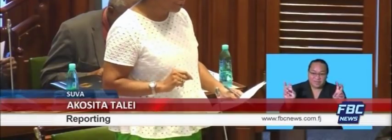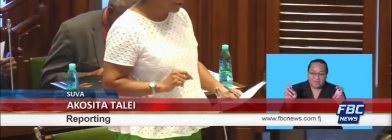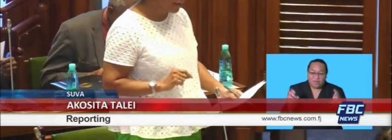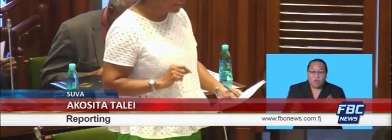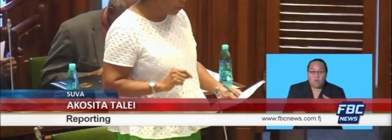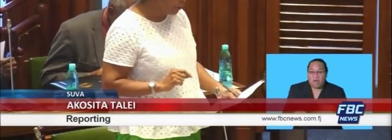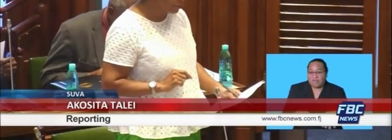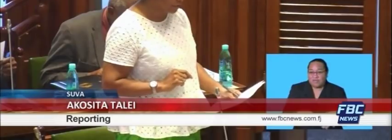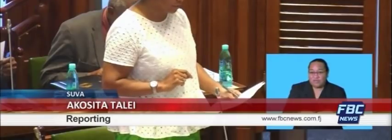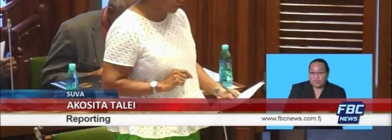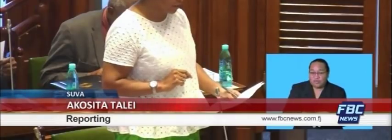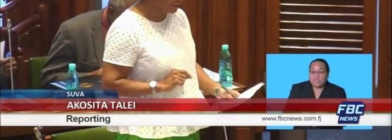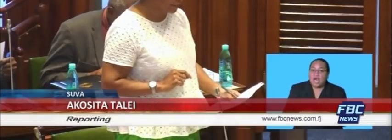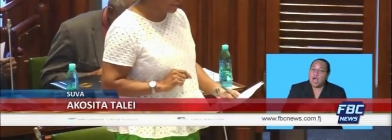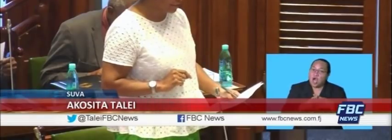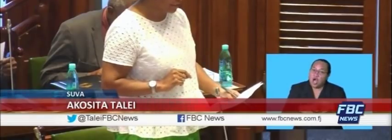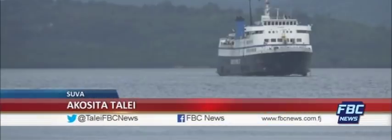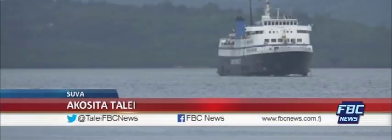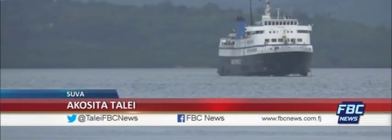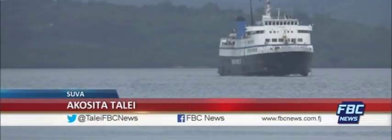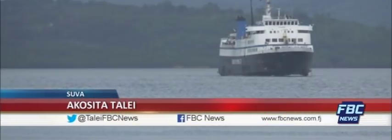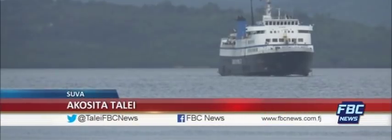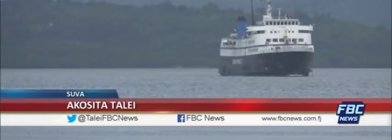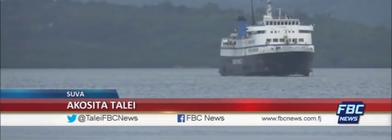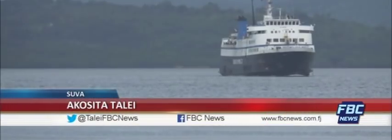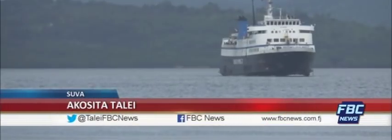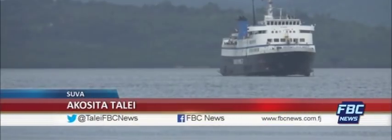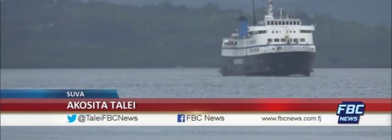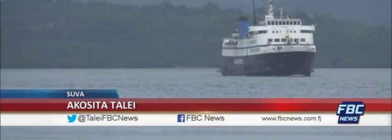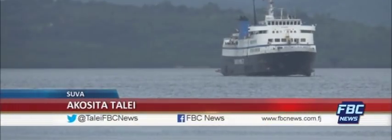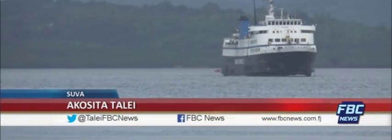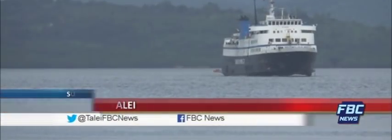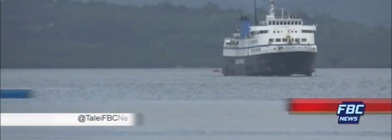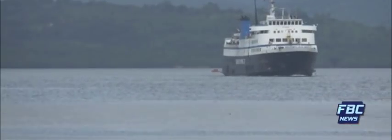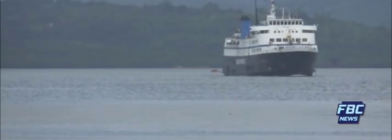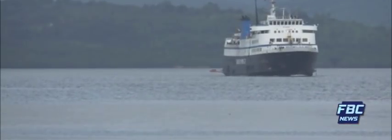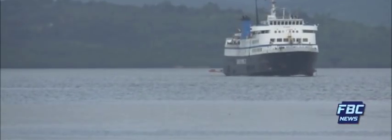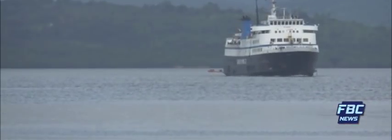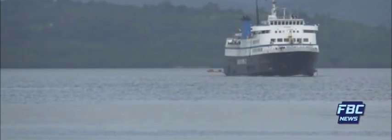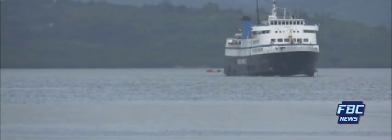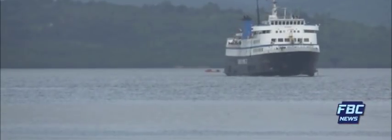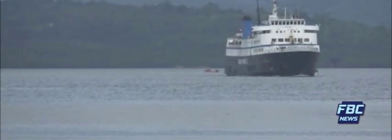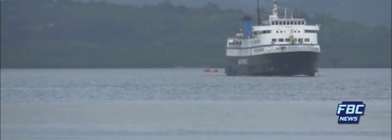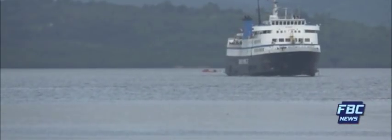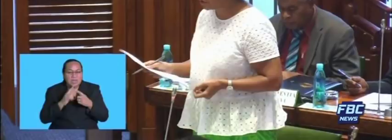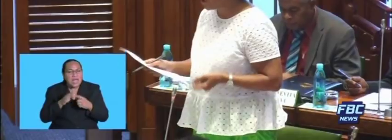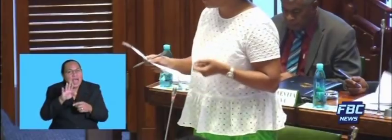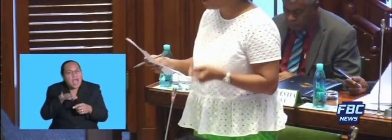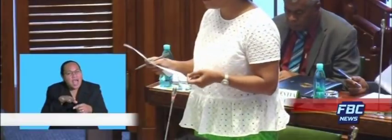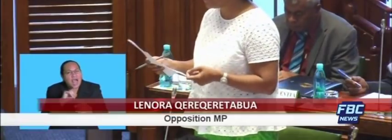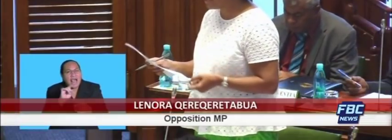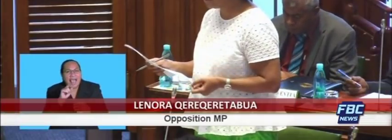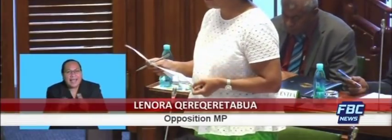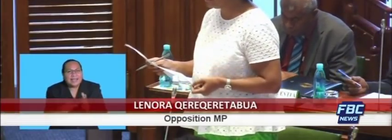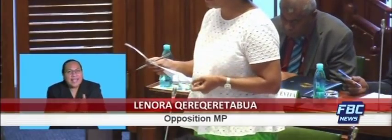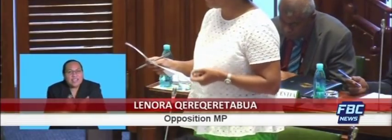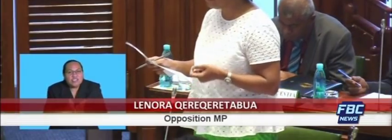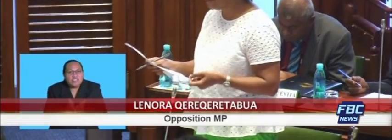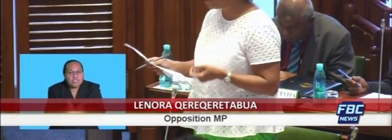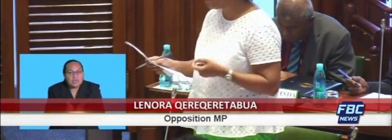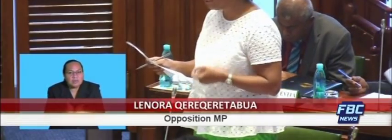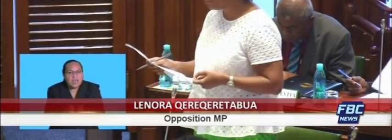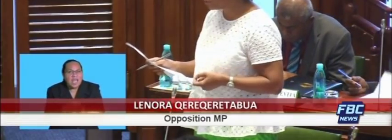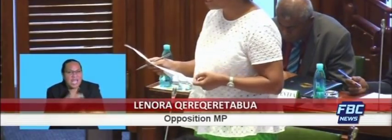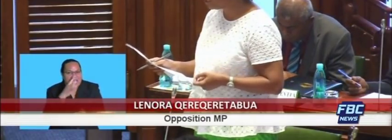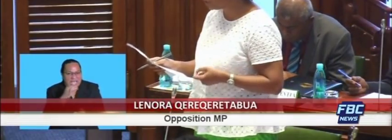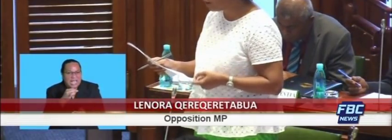Opposition MP Lenora Ngerengere-Tambua has always been vocal, urging the government to improve inter-island ferry services. Could the age limit of the